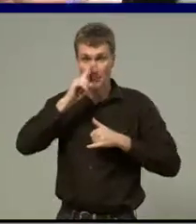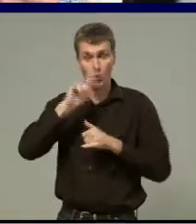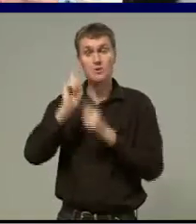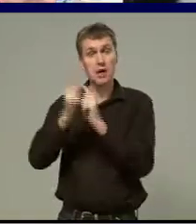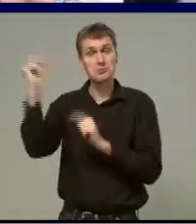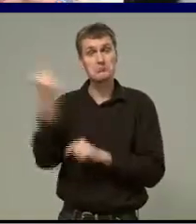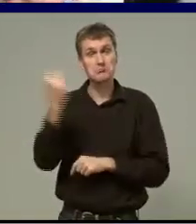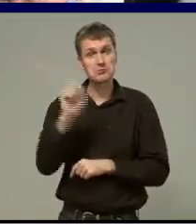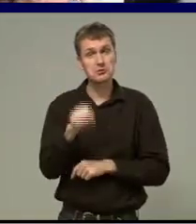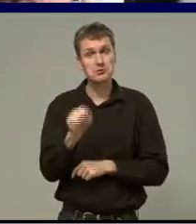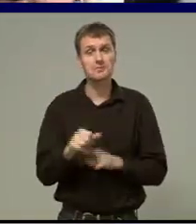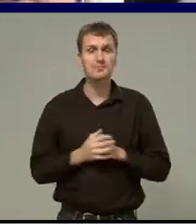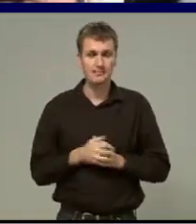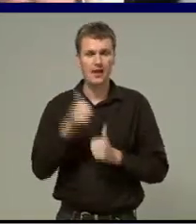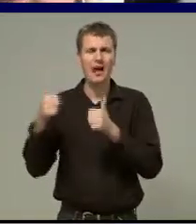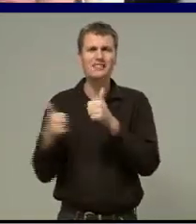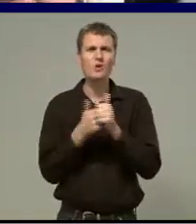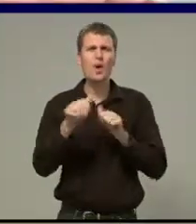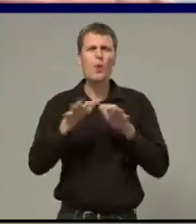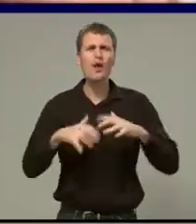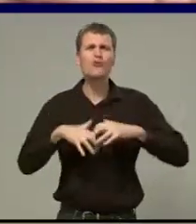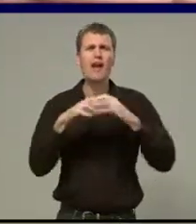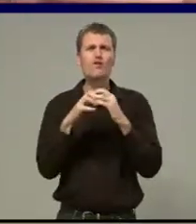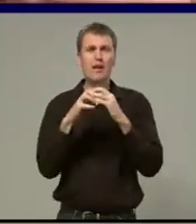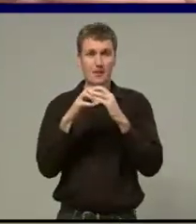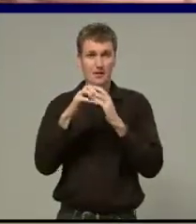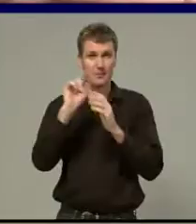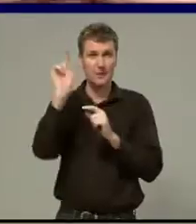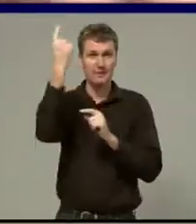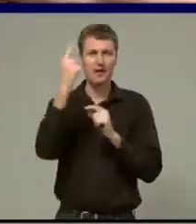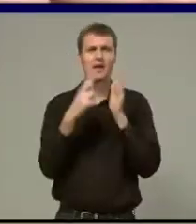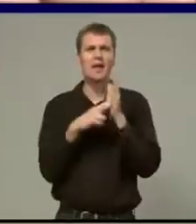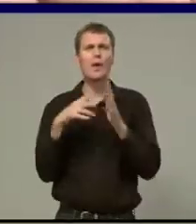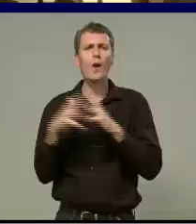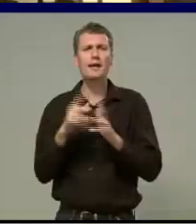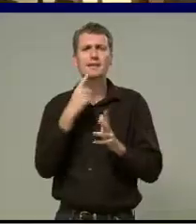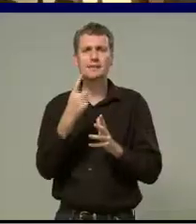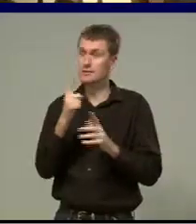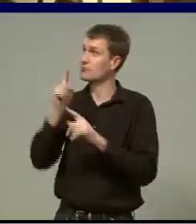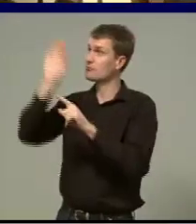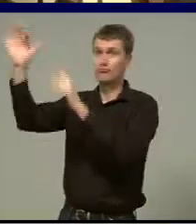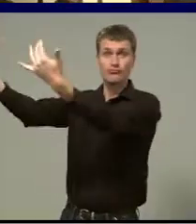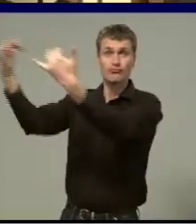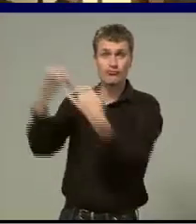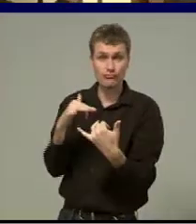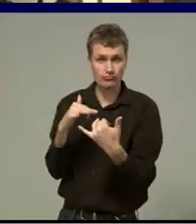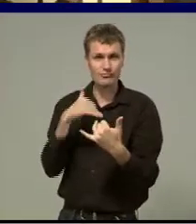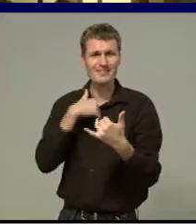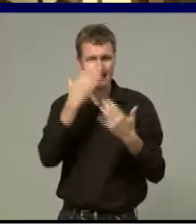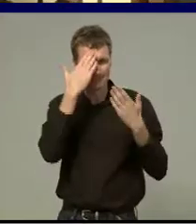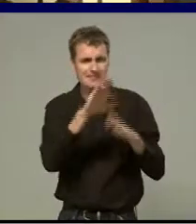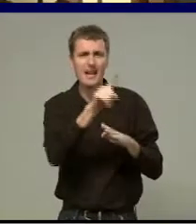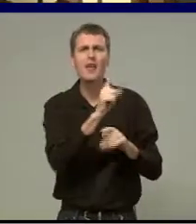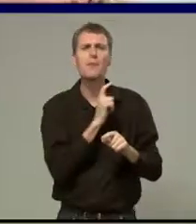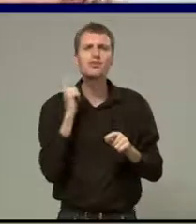Associate Earthquake Recovery Minister Nikki Wagner says the migrants needing shelter at the mission have arrived on visitor visas and haven't